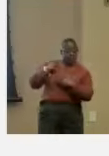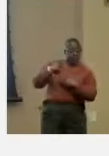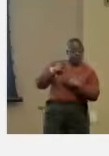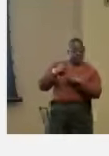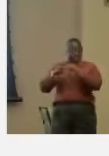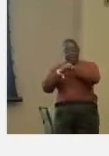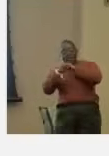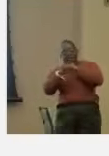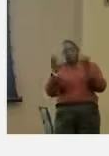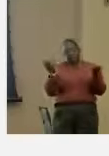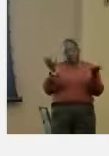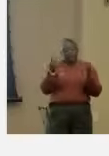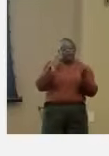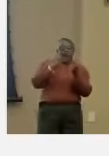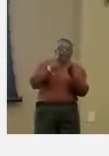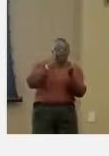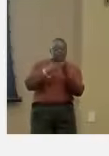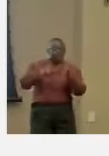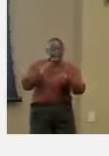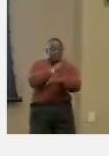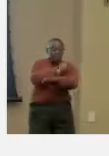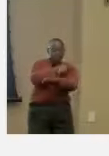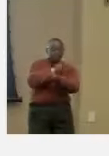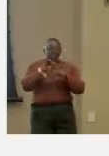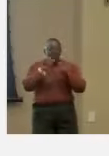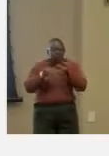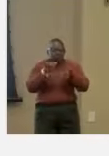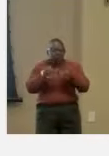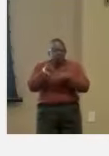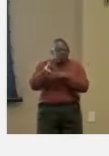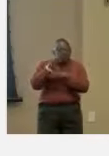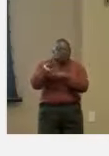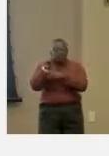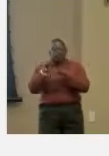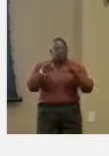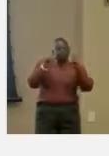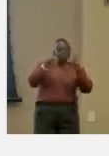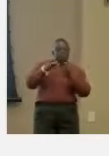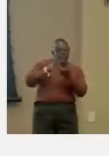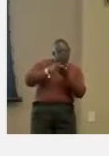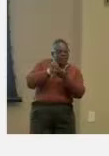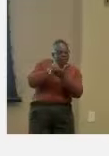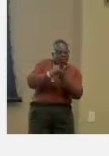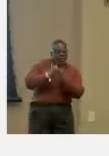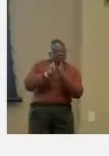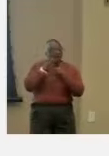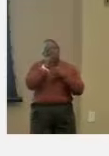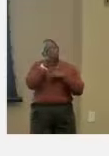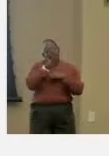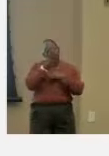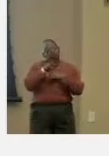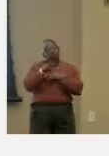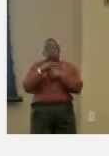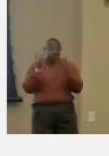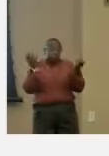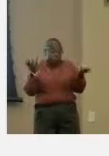I've noticed that my patients are often looking to Reddit for information and what did this drug do for you? And so, I don't